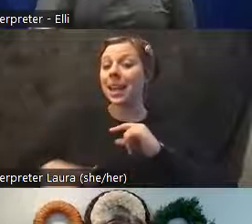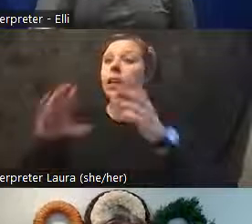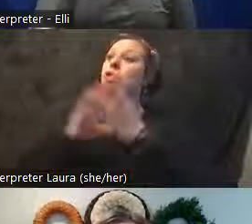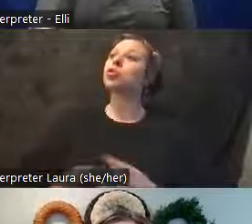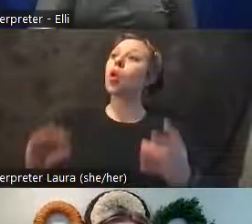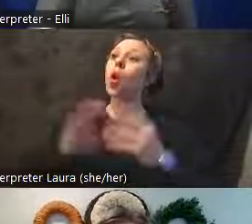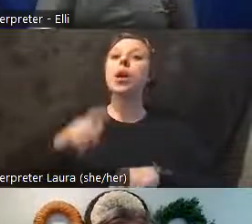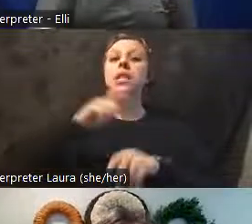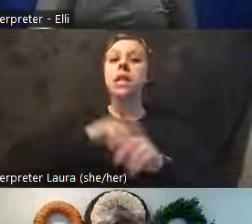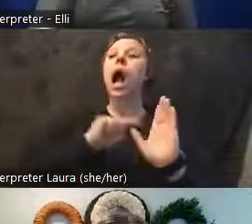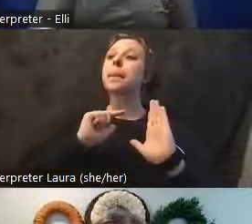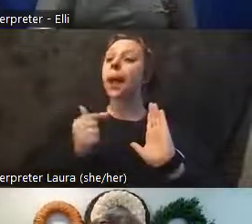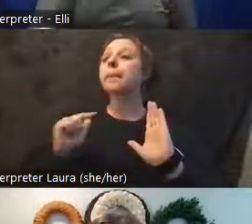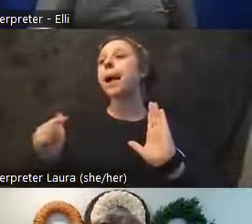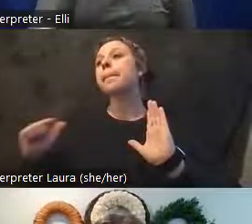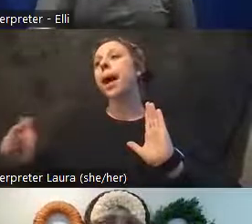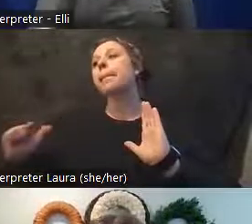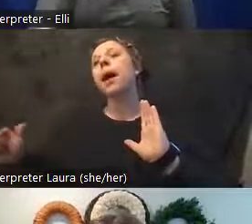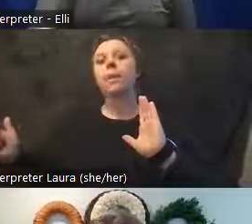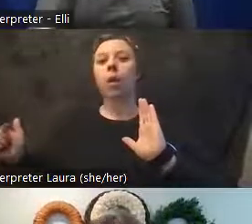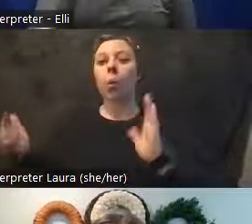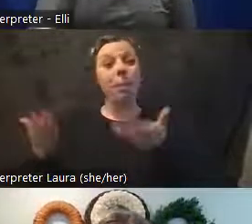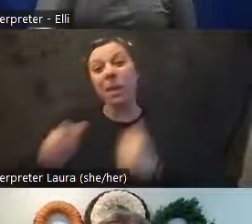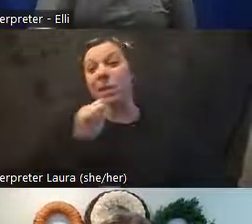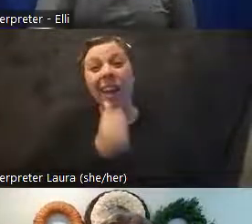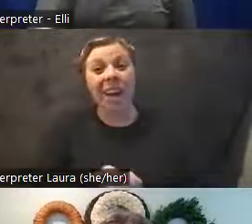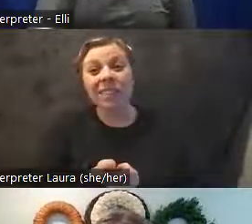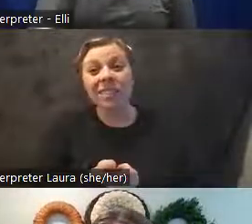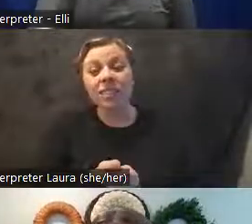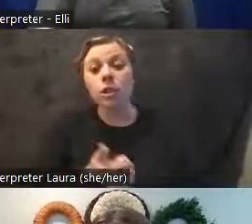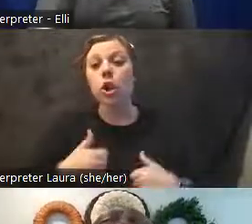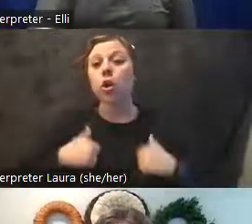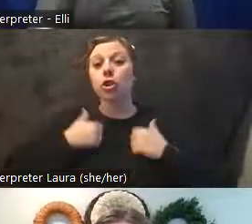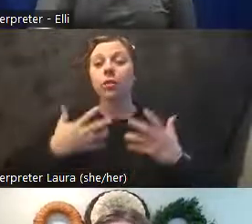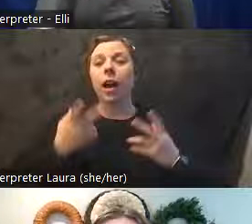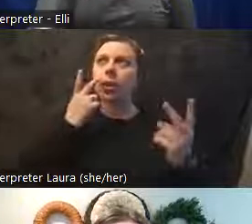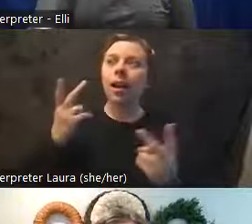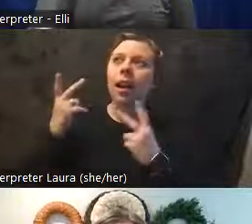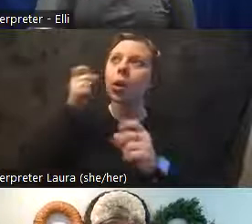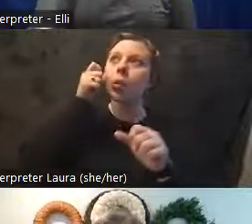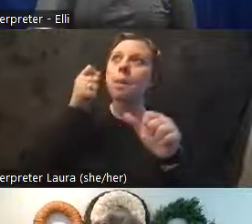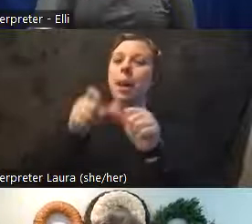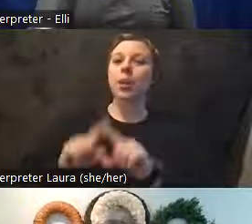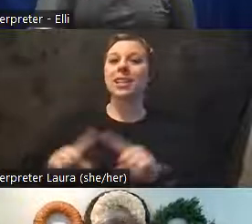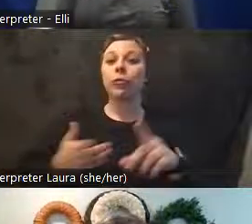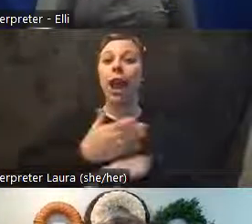So survivors may recall details differently after they sleep. So we really want to think about where